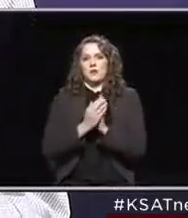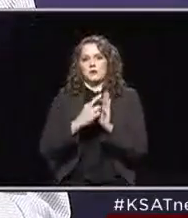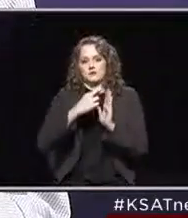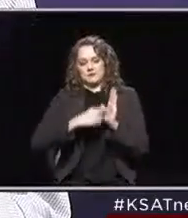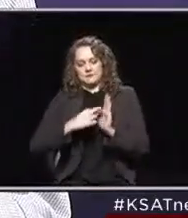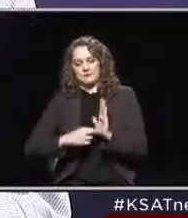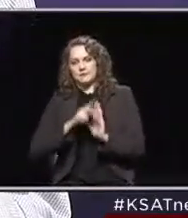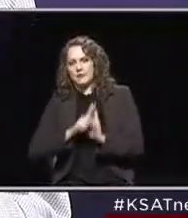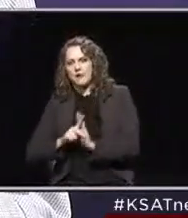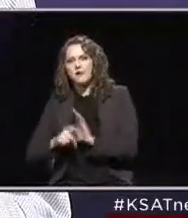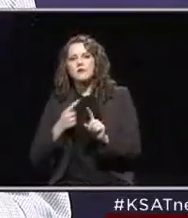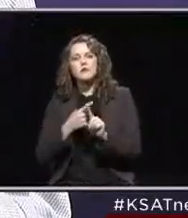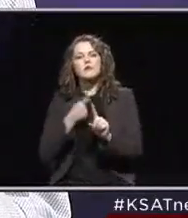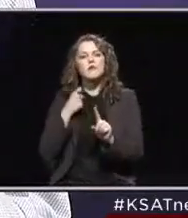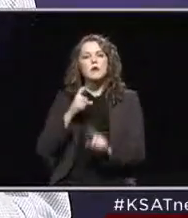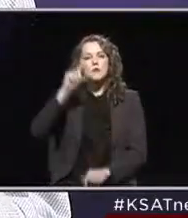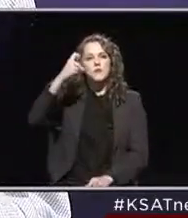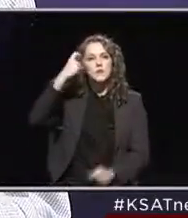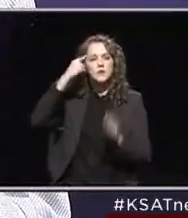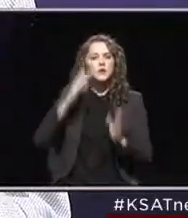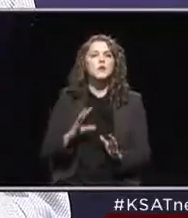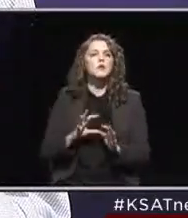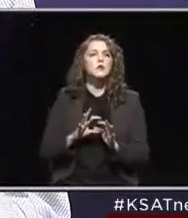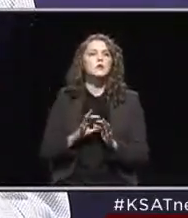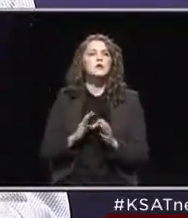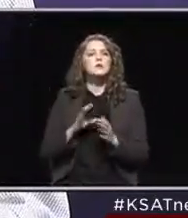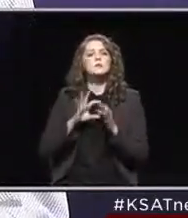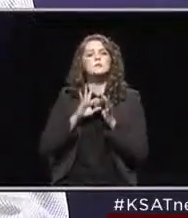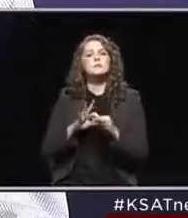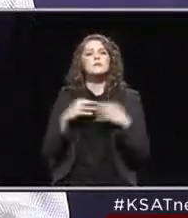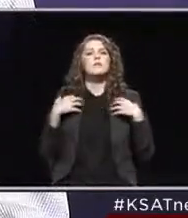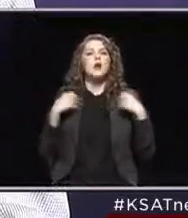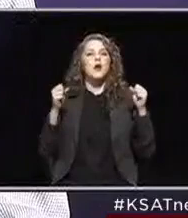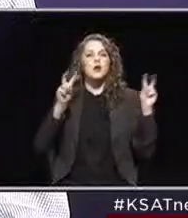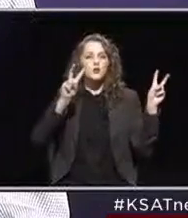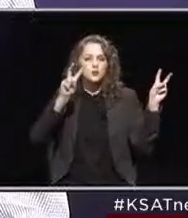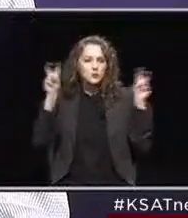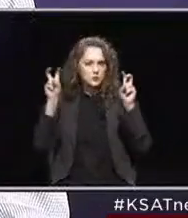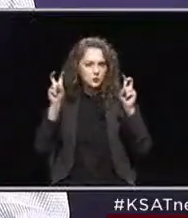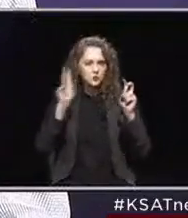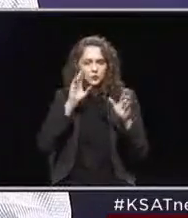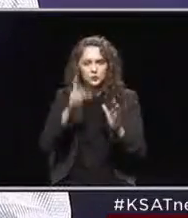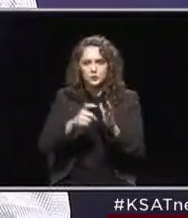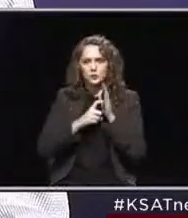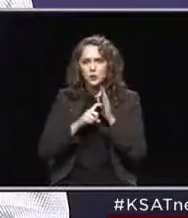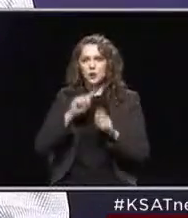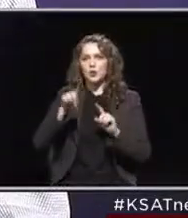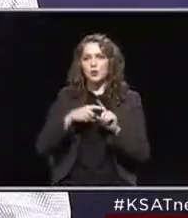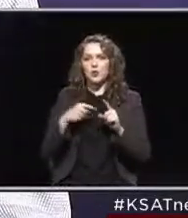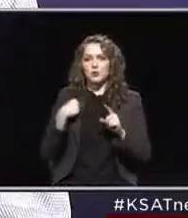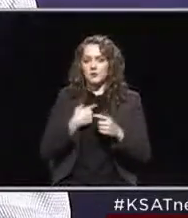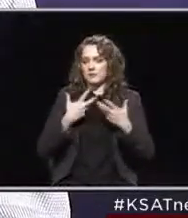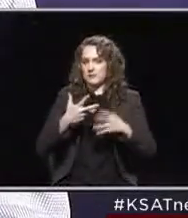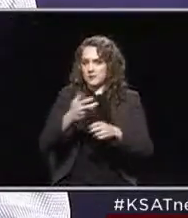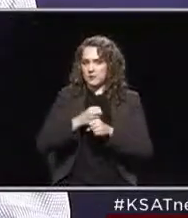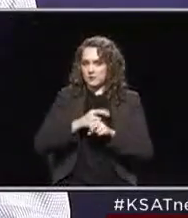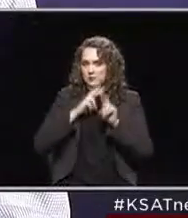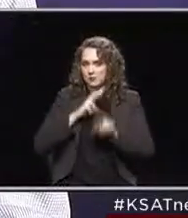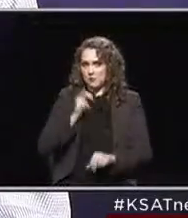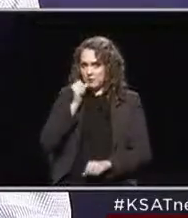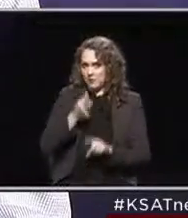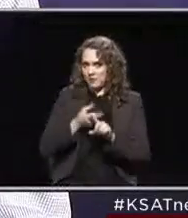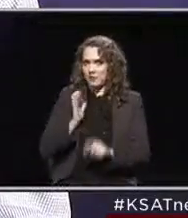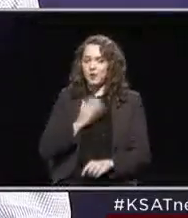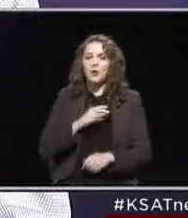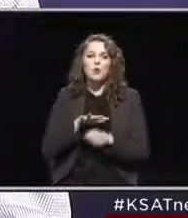out, retaining some of the health issues that would be required. When we get our report tomorrow from our local health